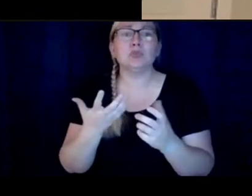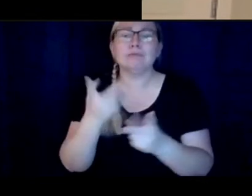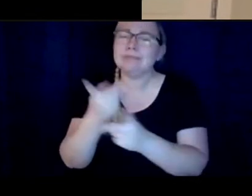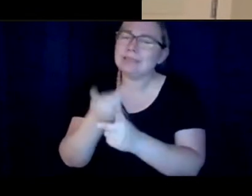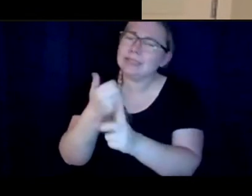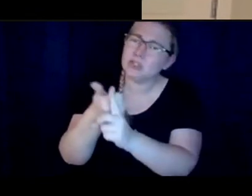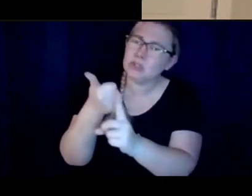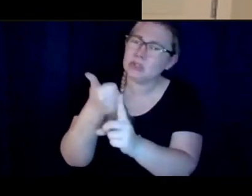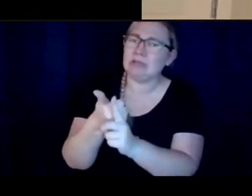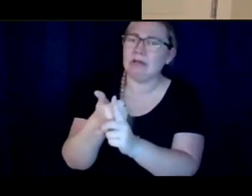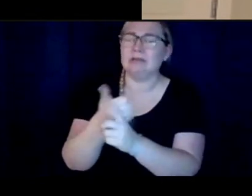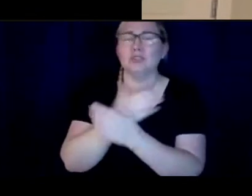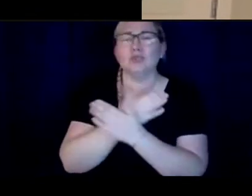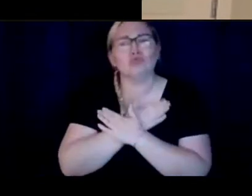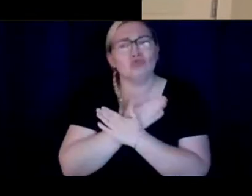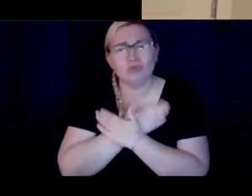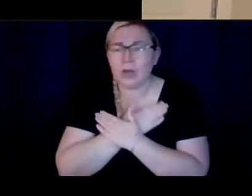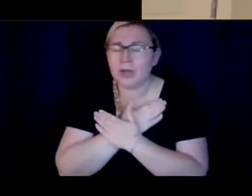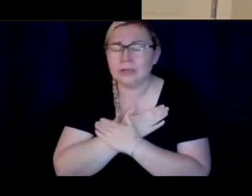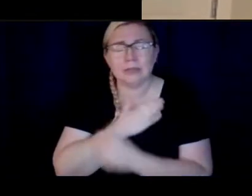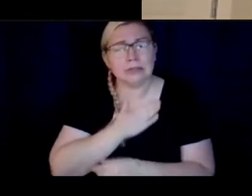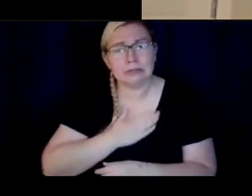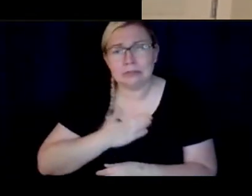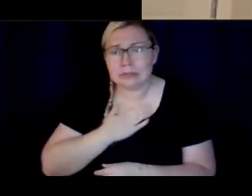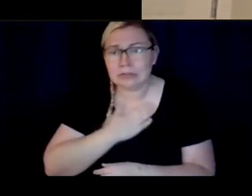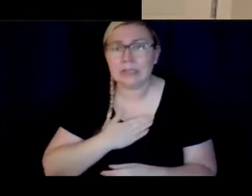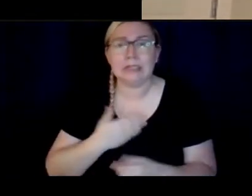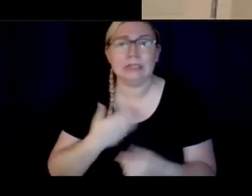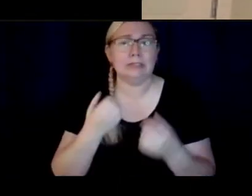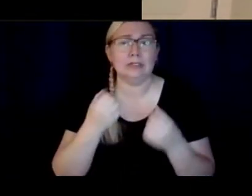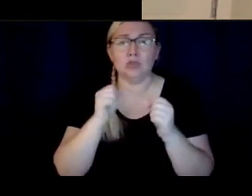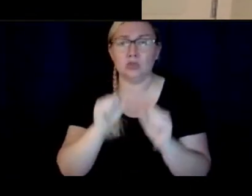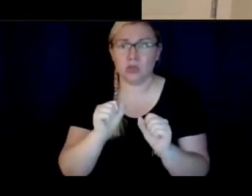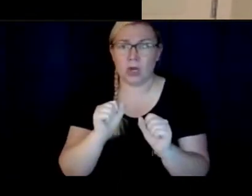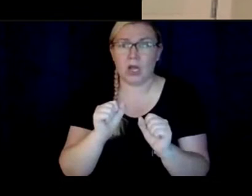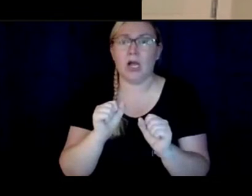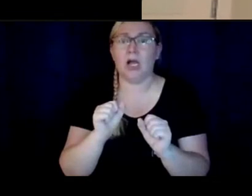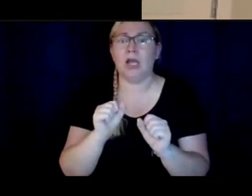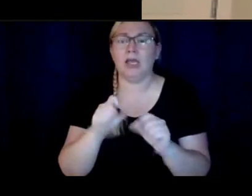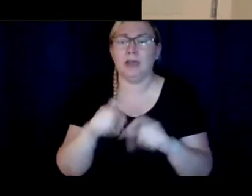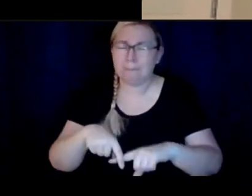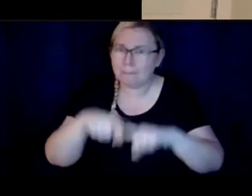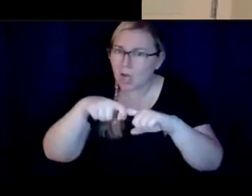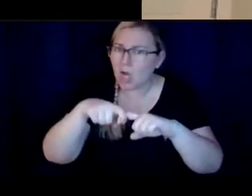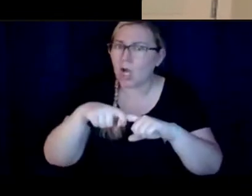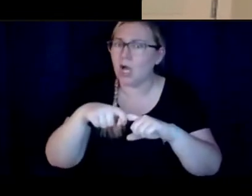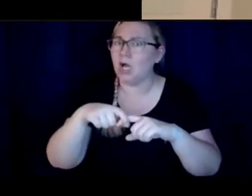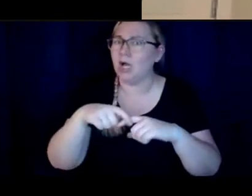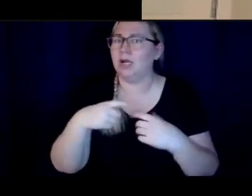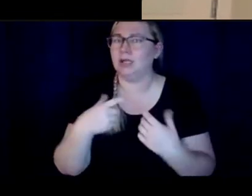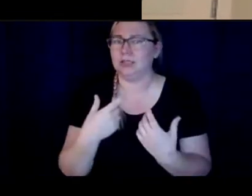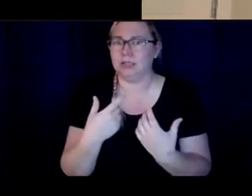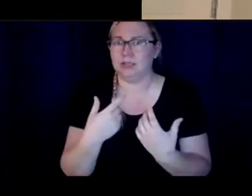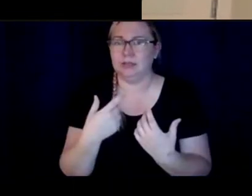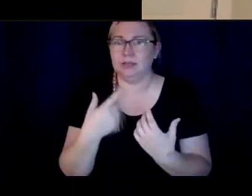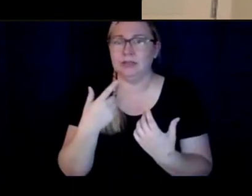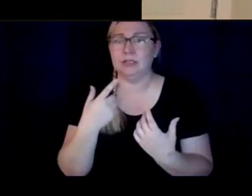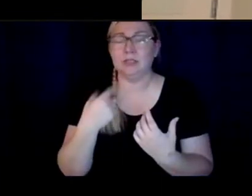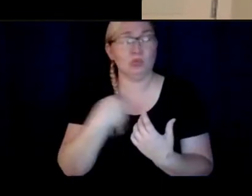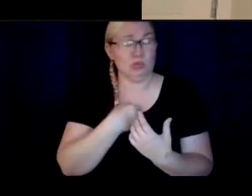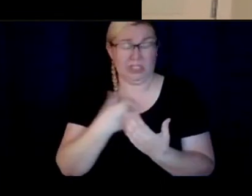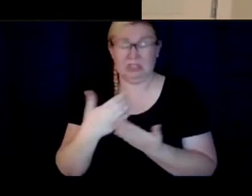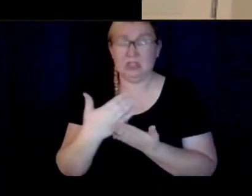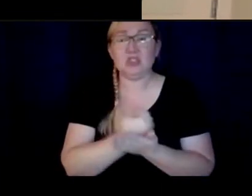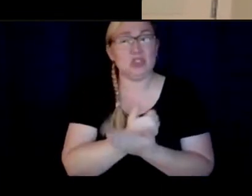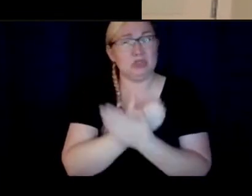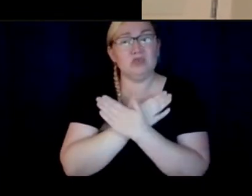care of yourselves, rest, just try to take a pause. We all deserve rest,